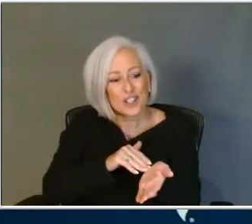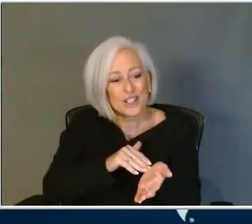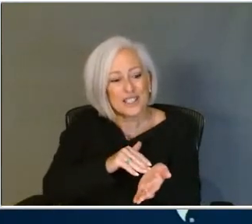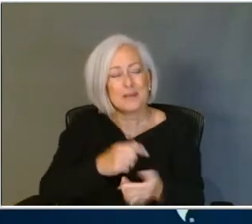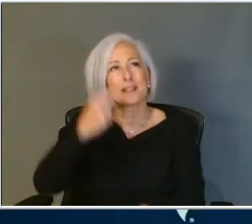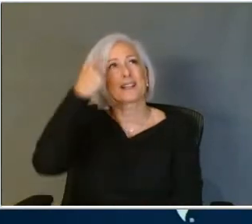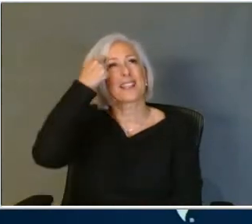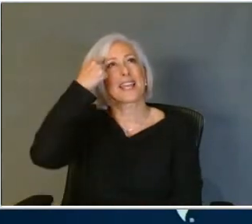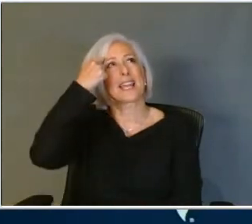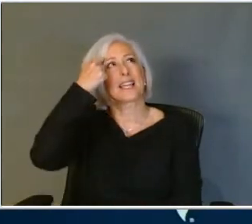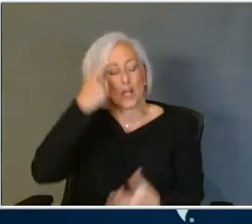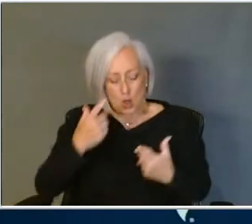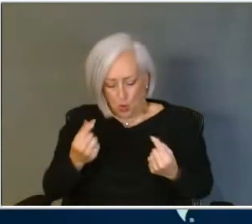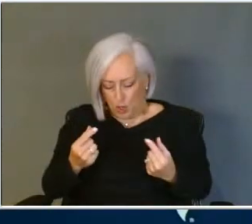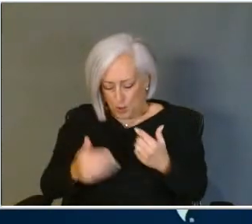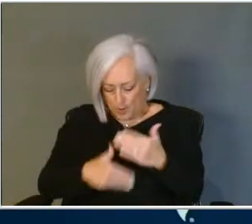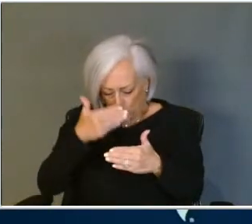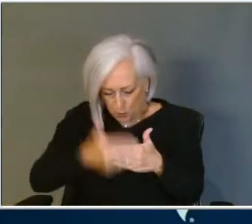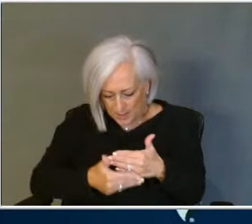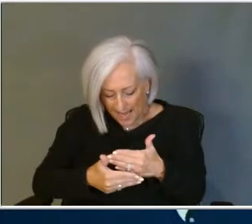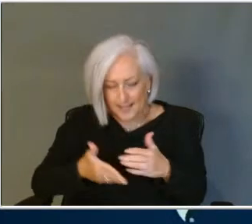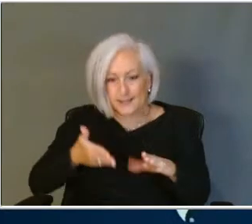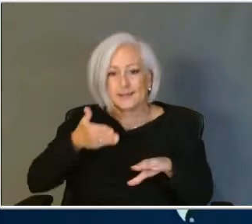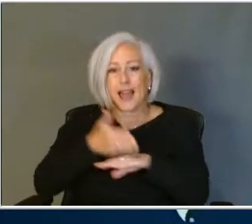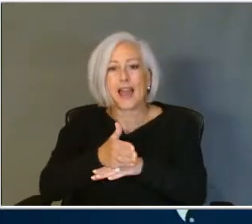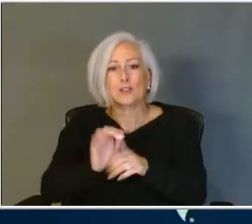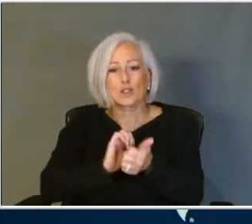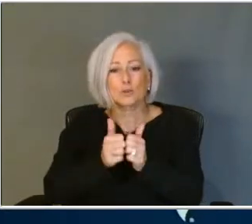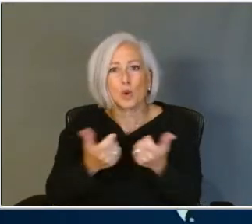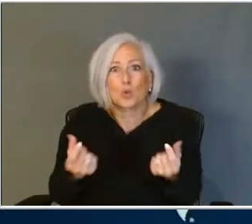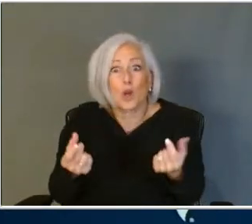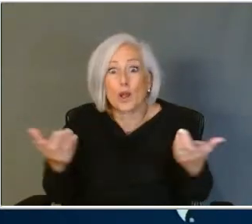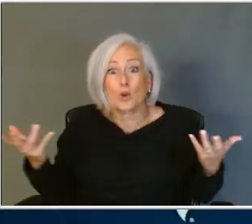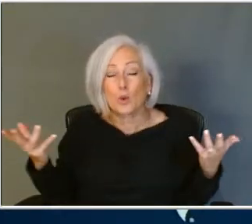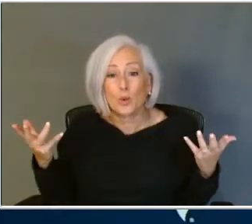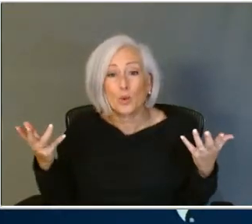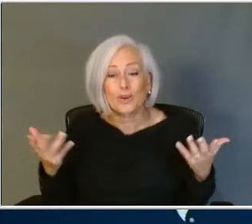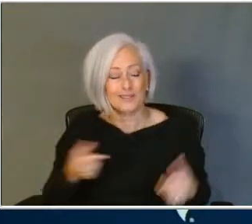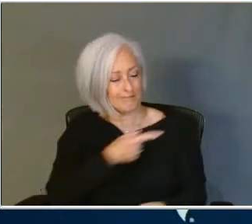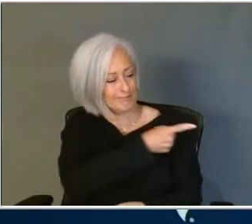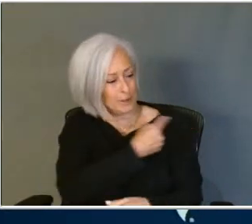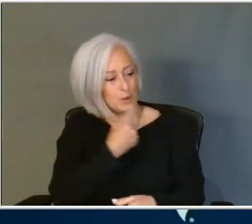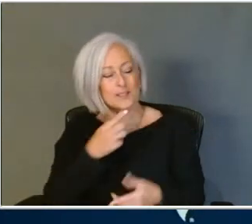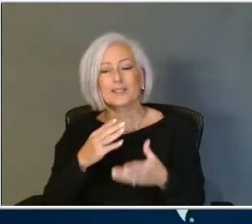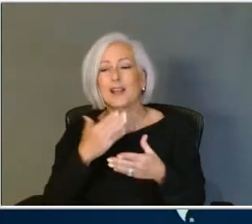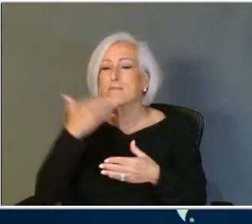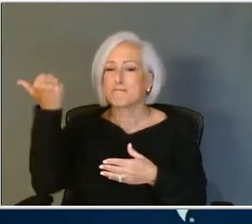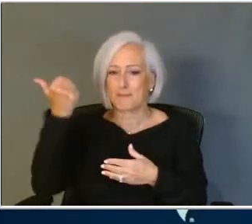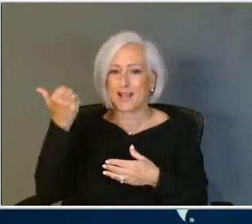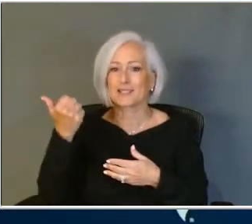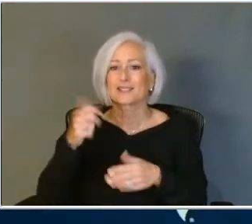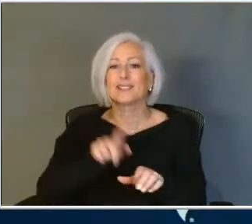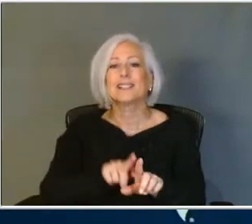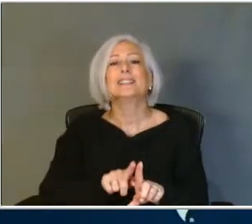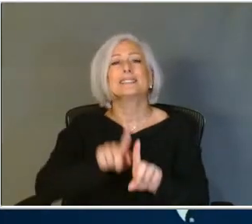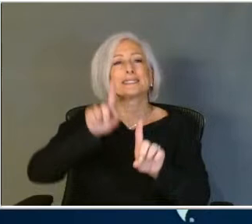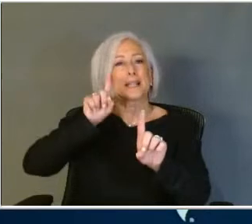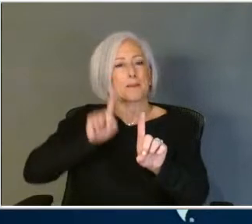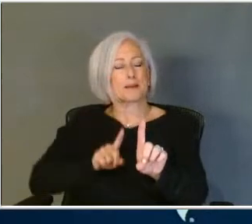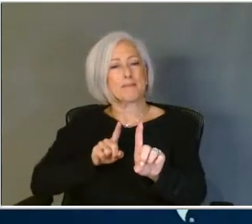do I do after sport? And I think you said it best, of taking a step back and telling athletes you're more than just your